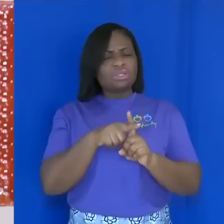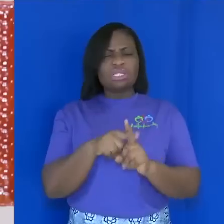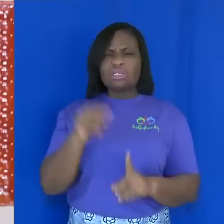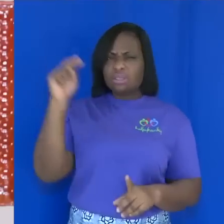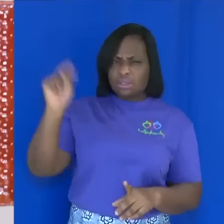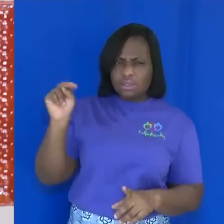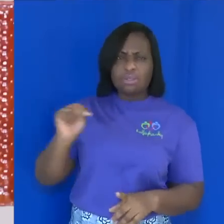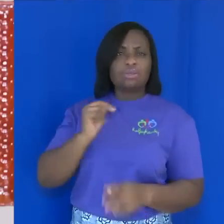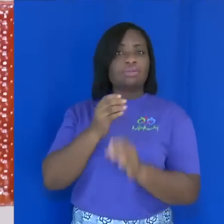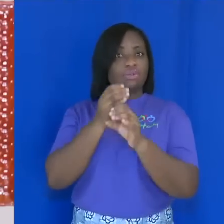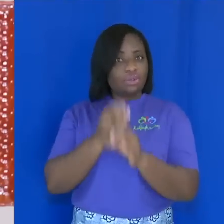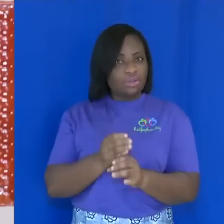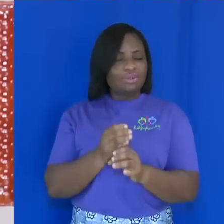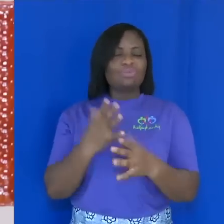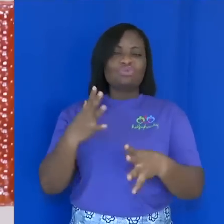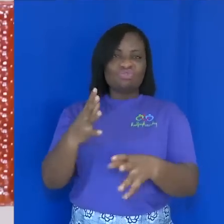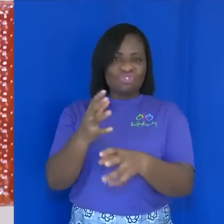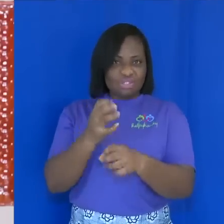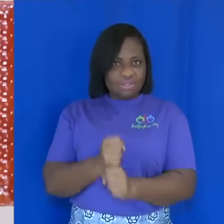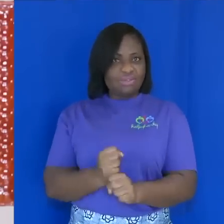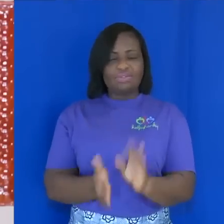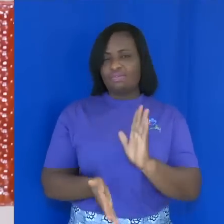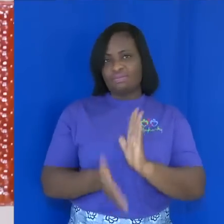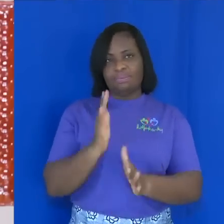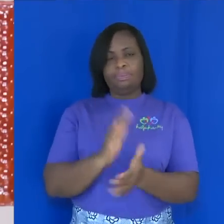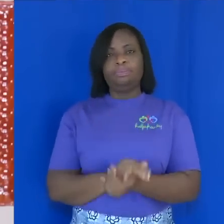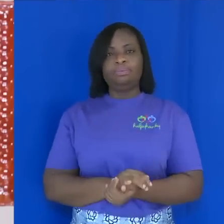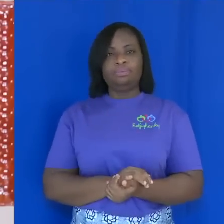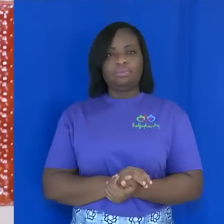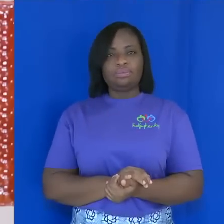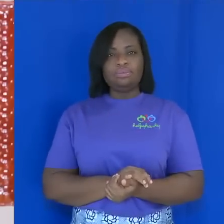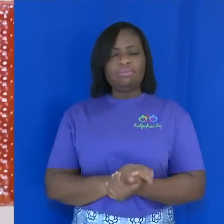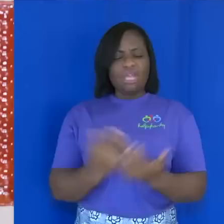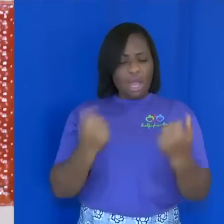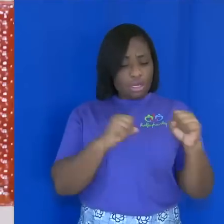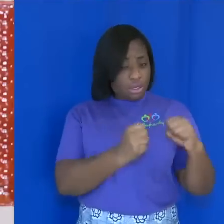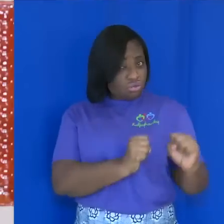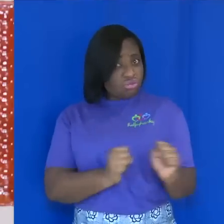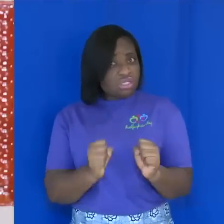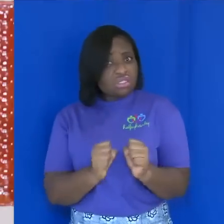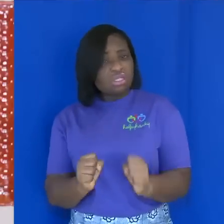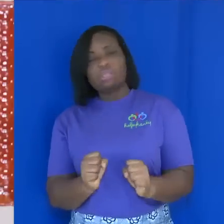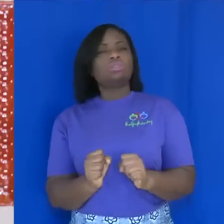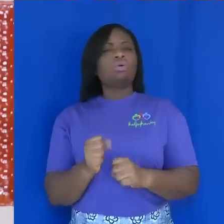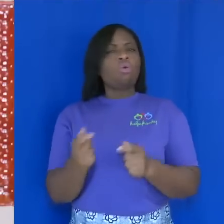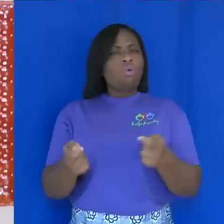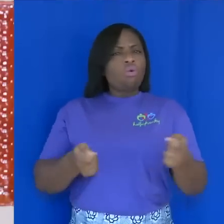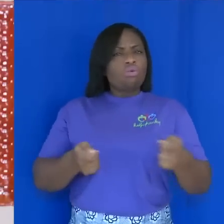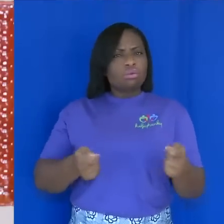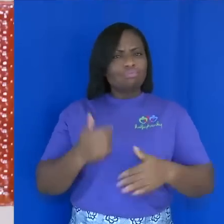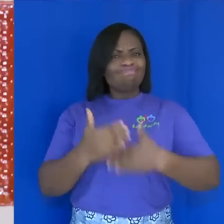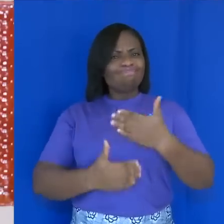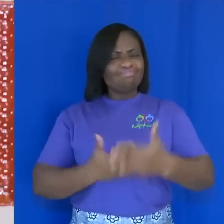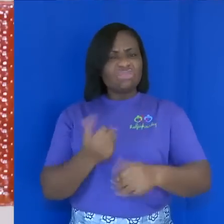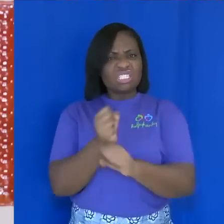health care received it promptly. The strategic, controlled, progressive,